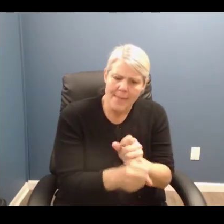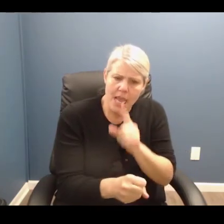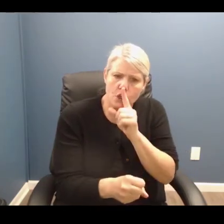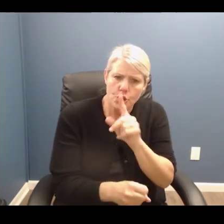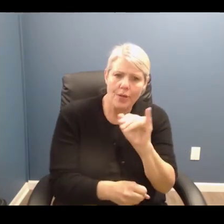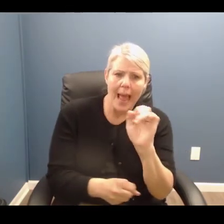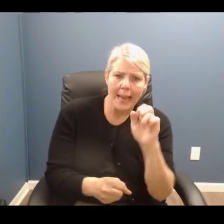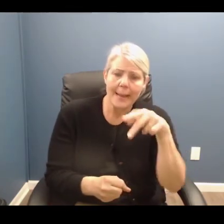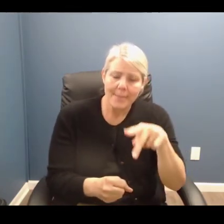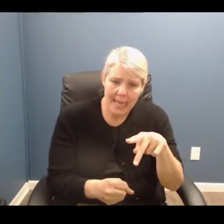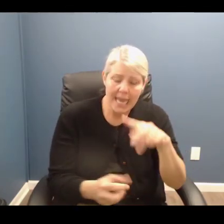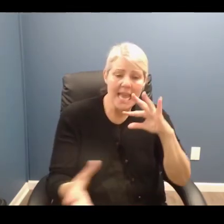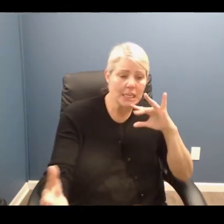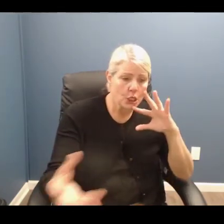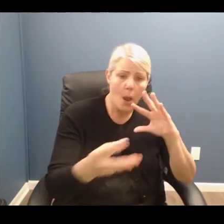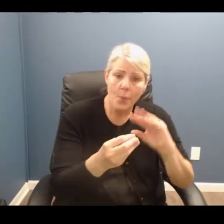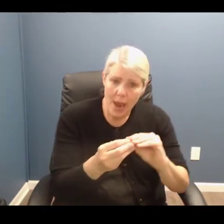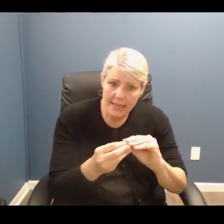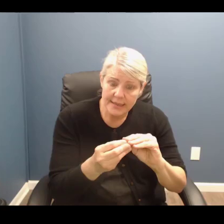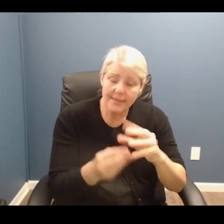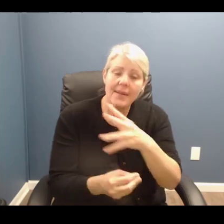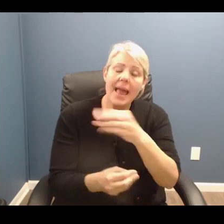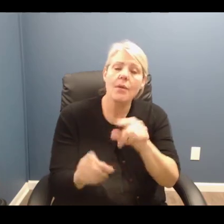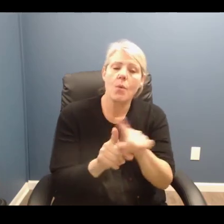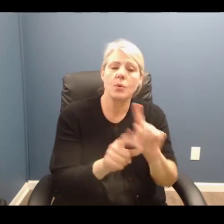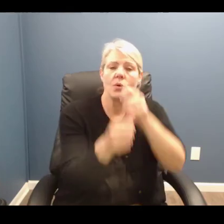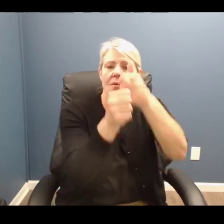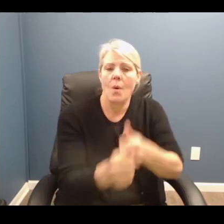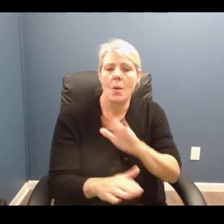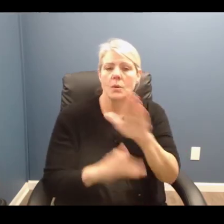comprehensive, consistent, and compliant.